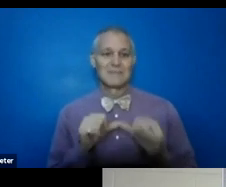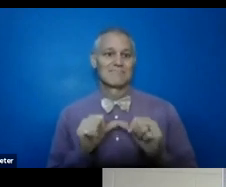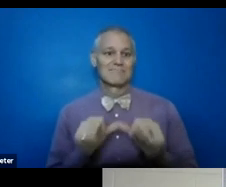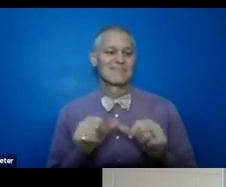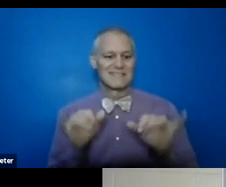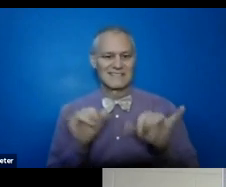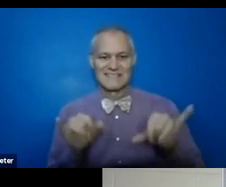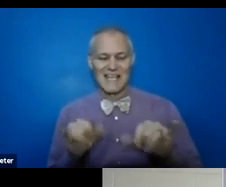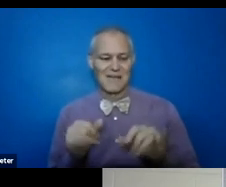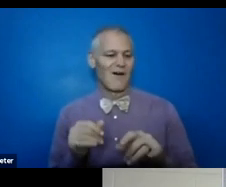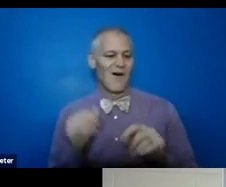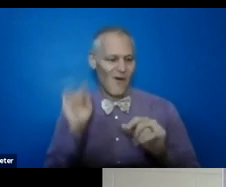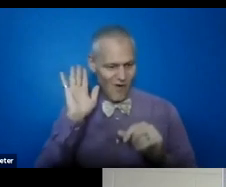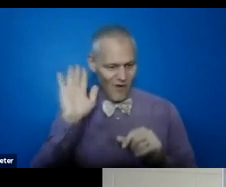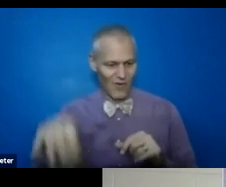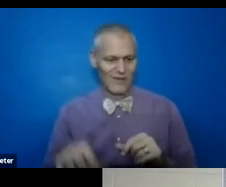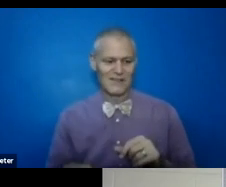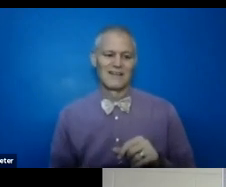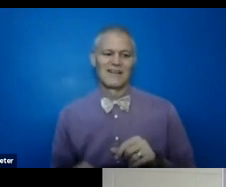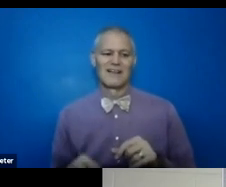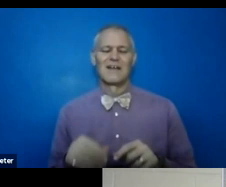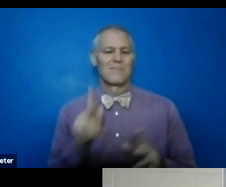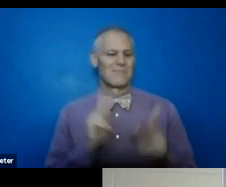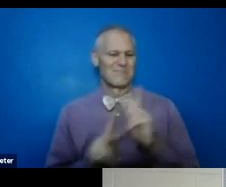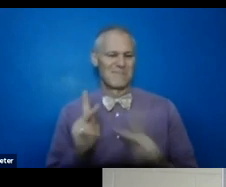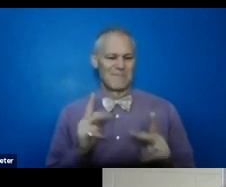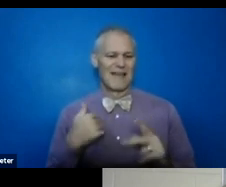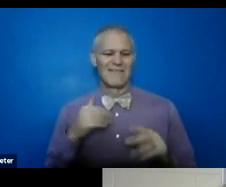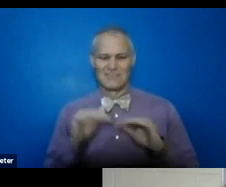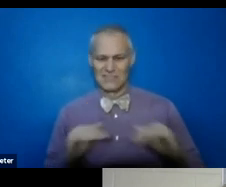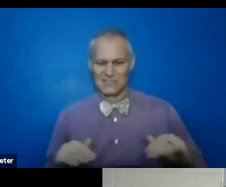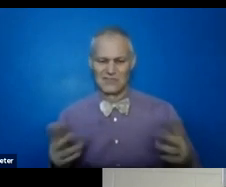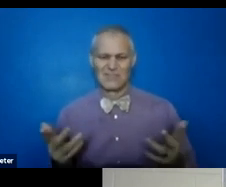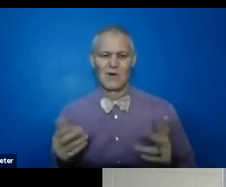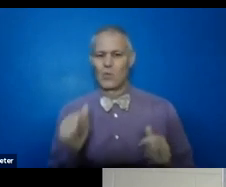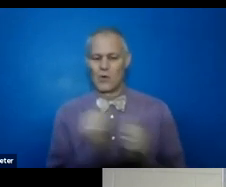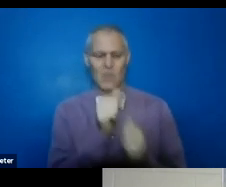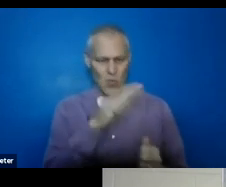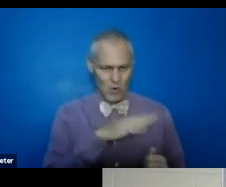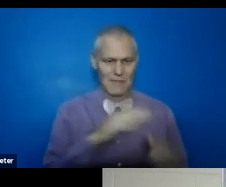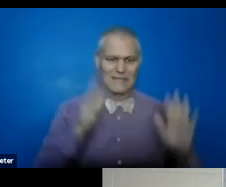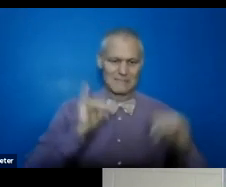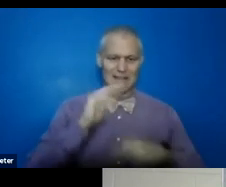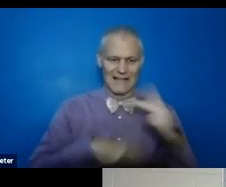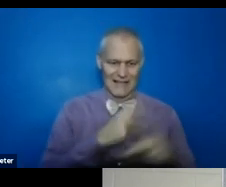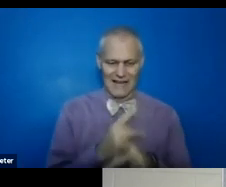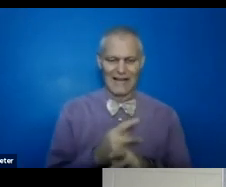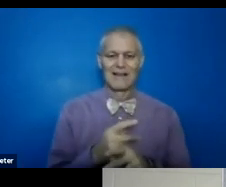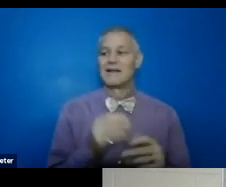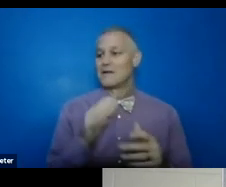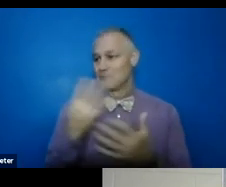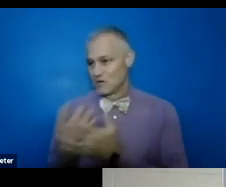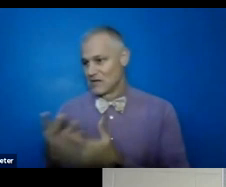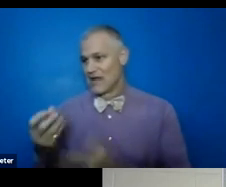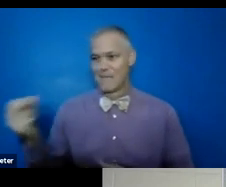ways always. So we have children, we have people that have children with women that expect the exact same relationship when a person gets out of prison. When